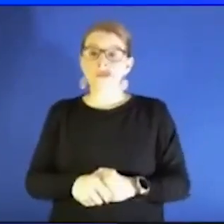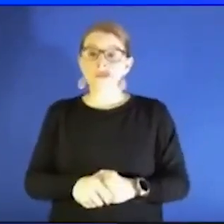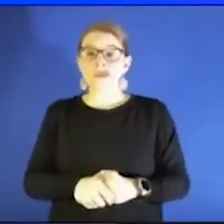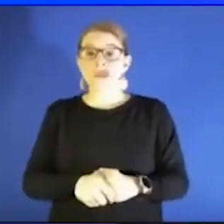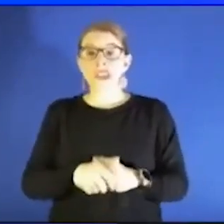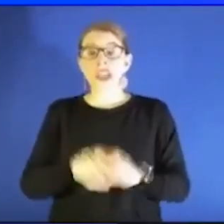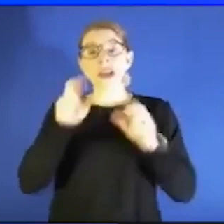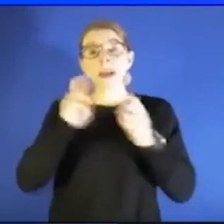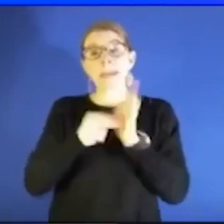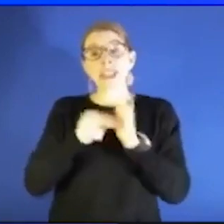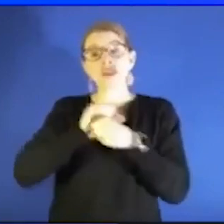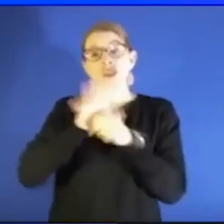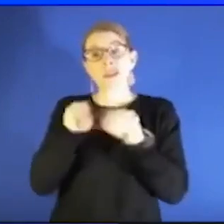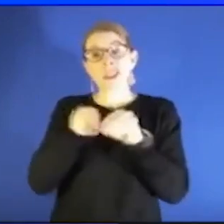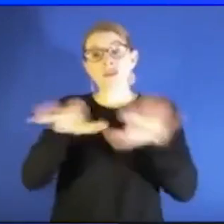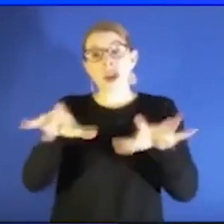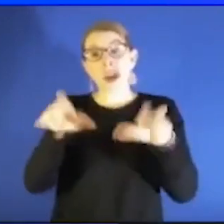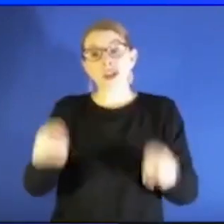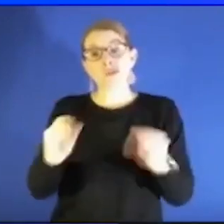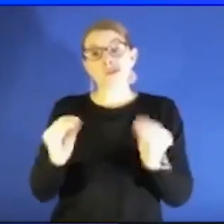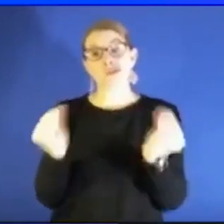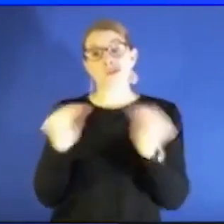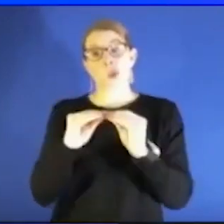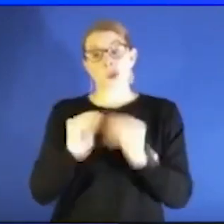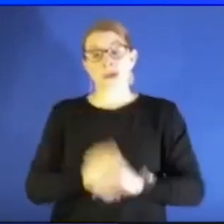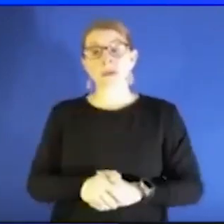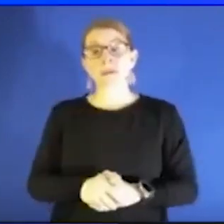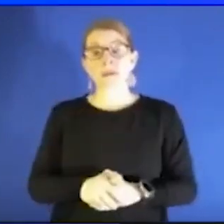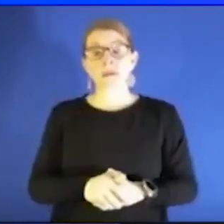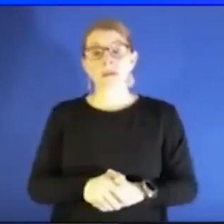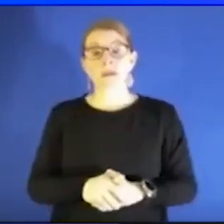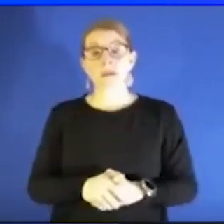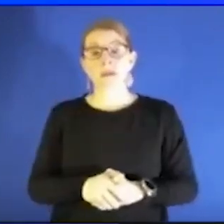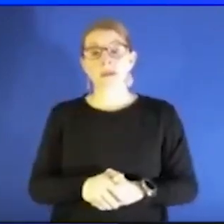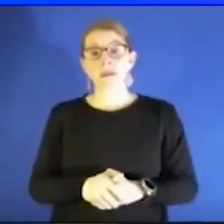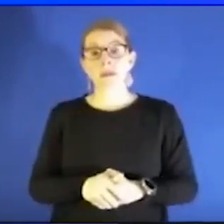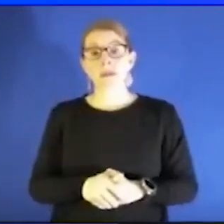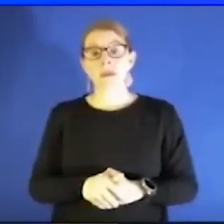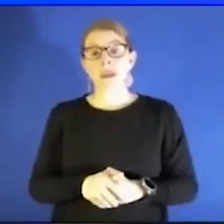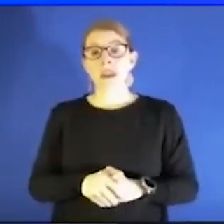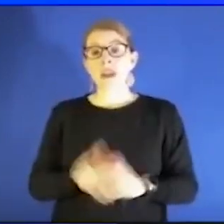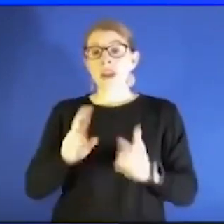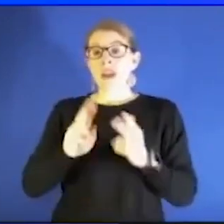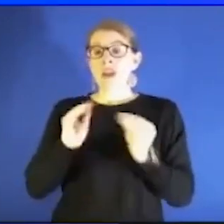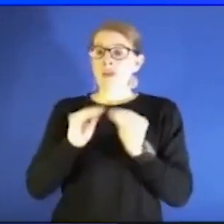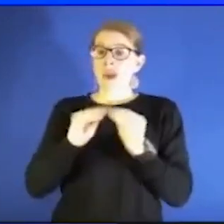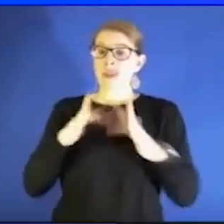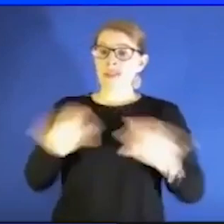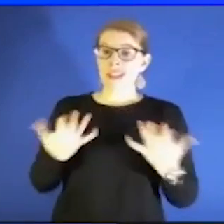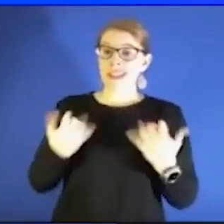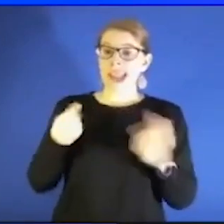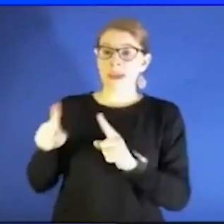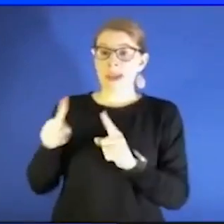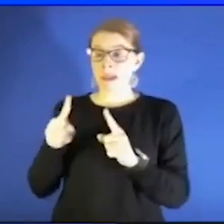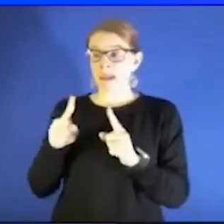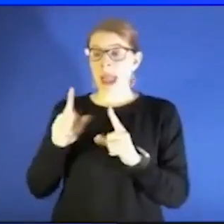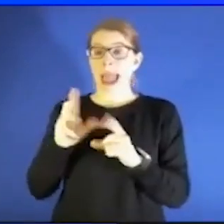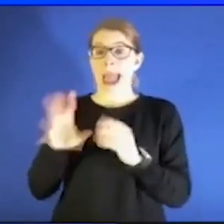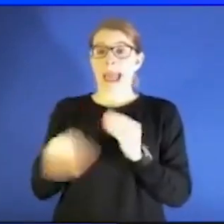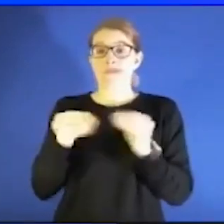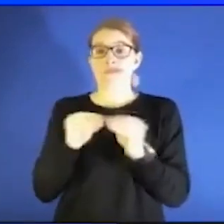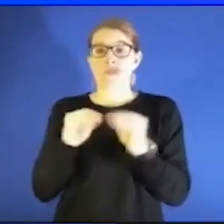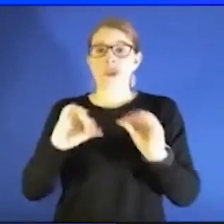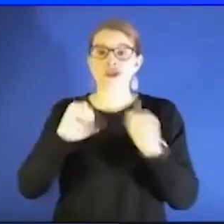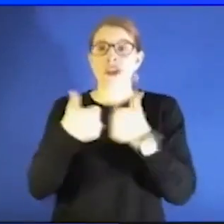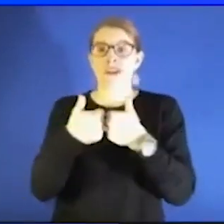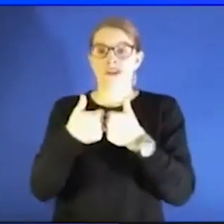of things that could further make this even more challenging as we get more people together, particularly if those